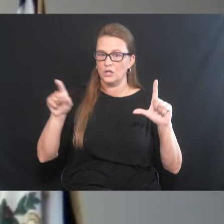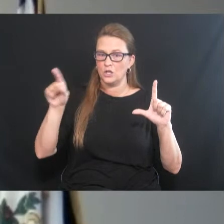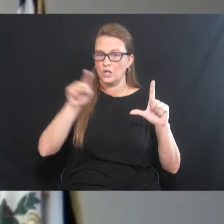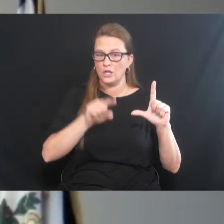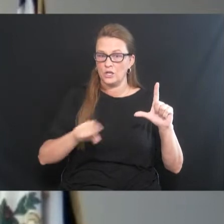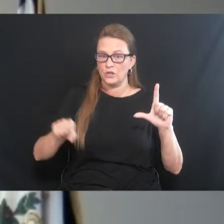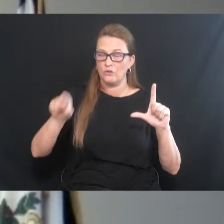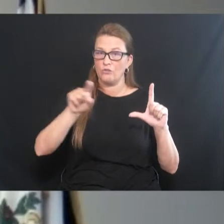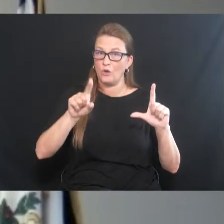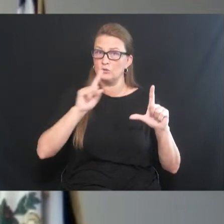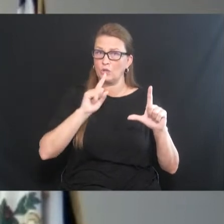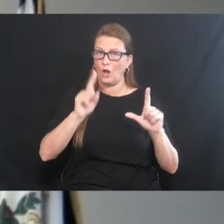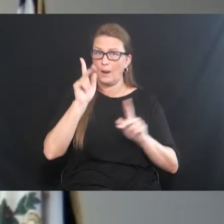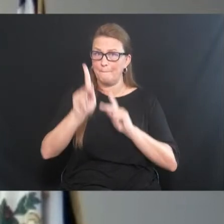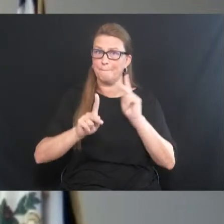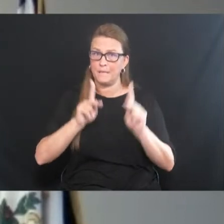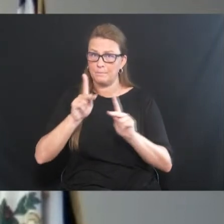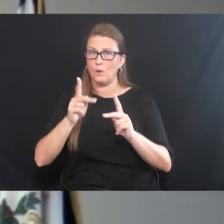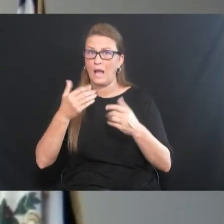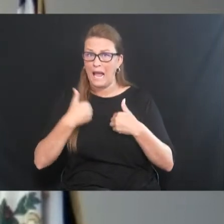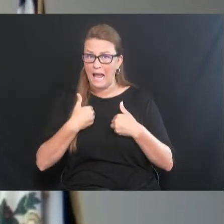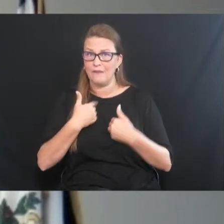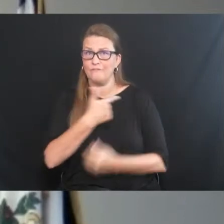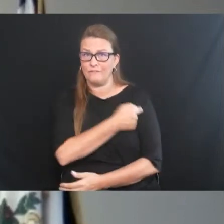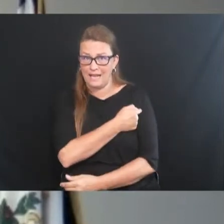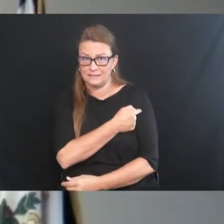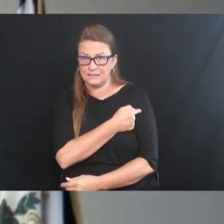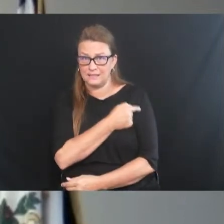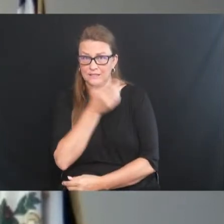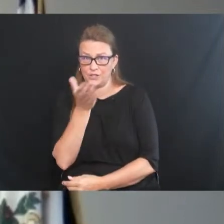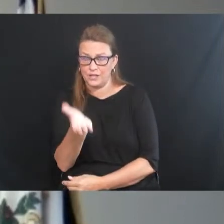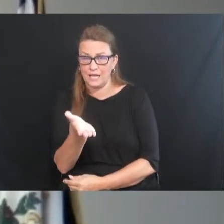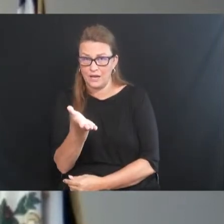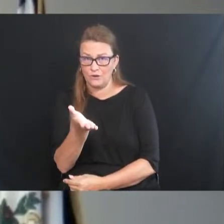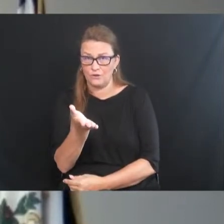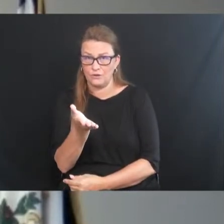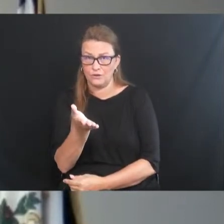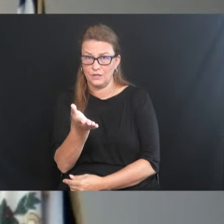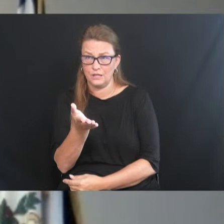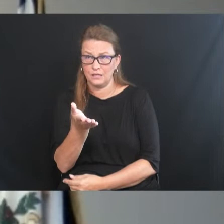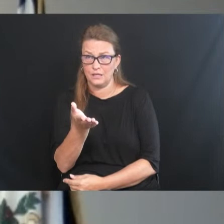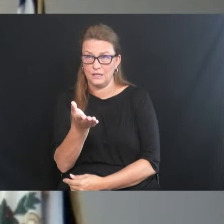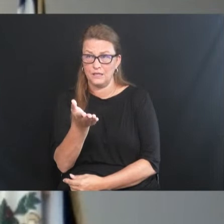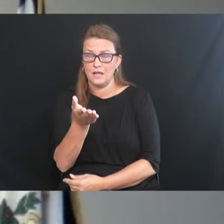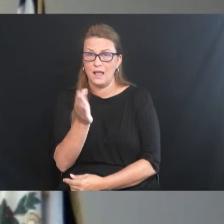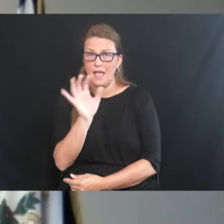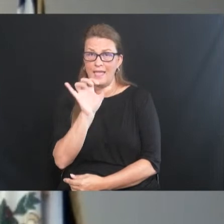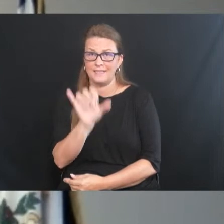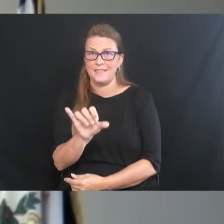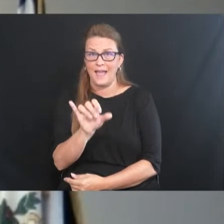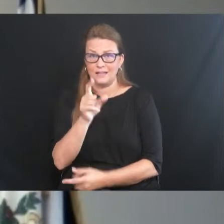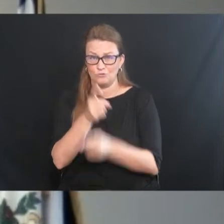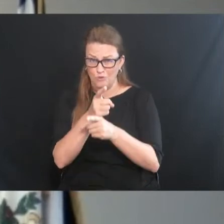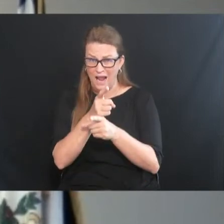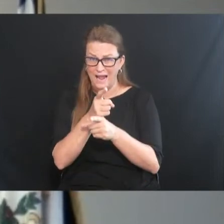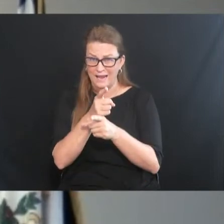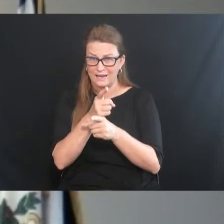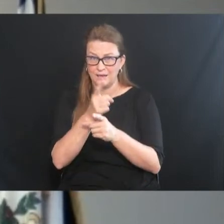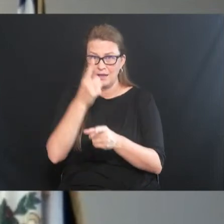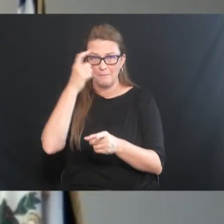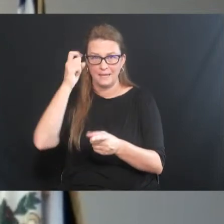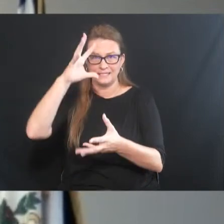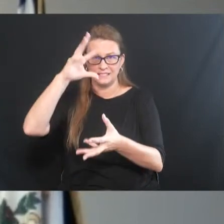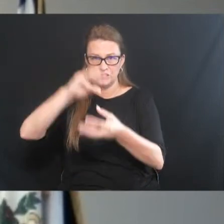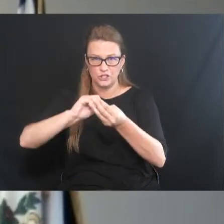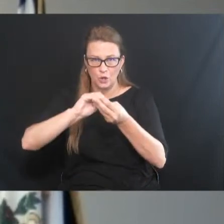individuals vaccinated. So the breakthrough information is accurate because it's based upon the total number of